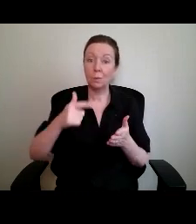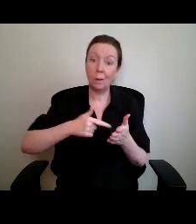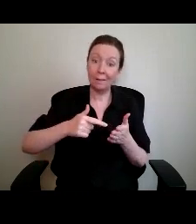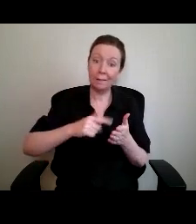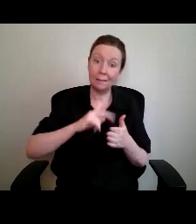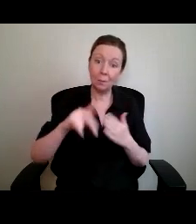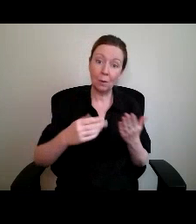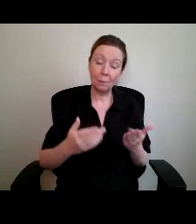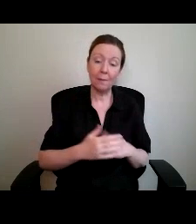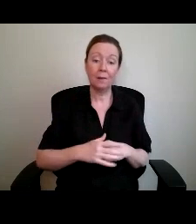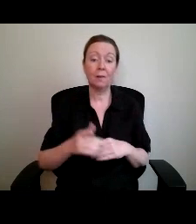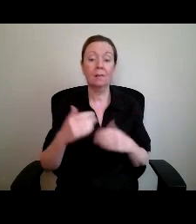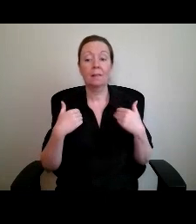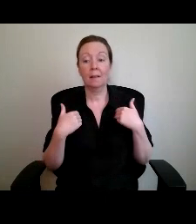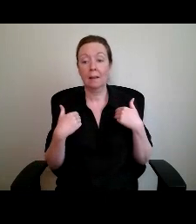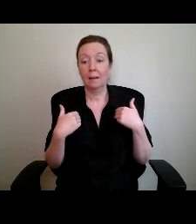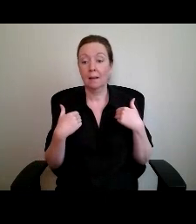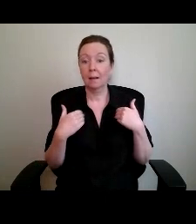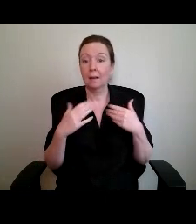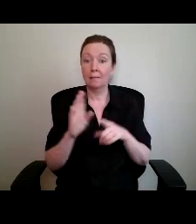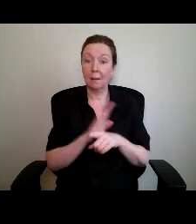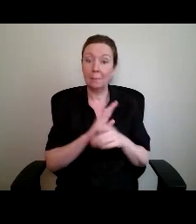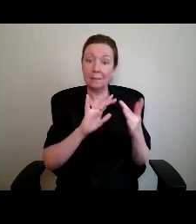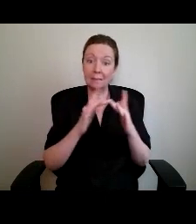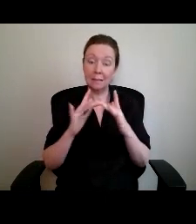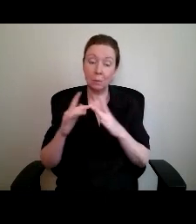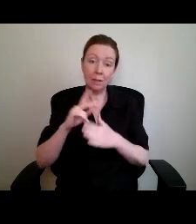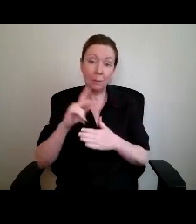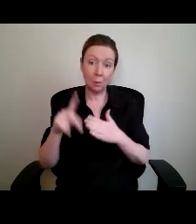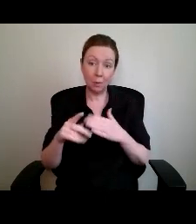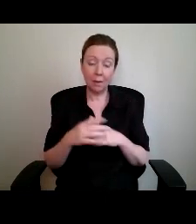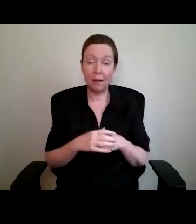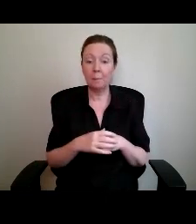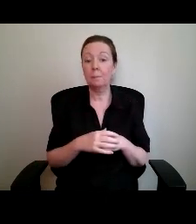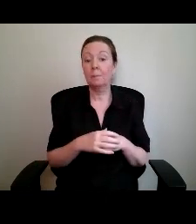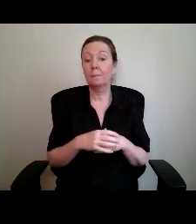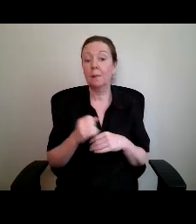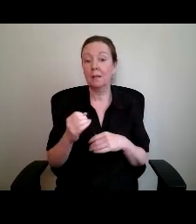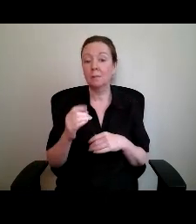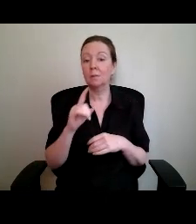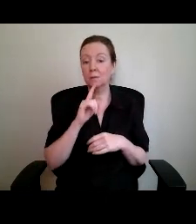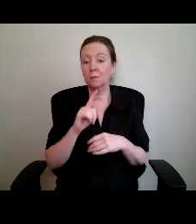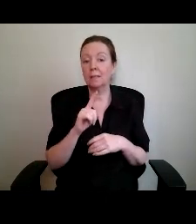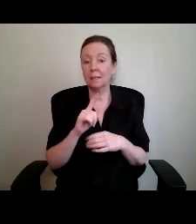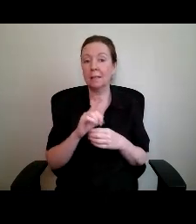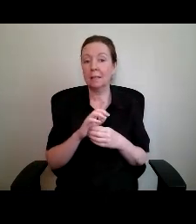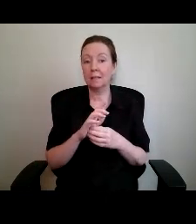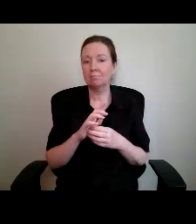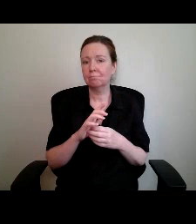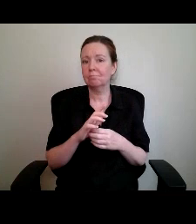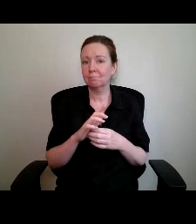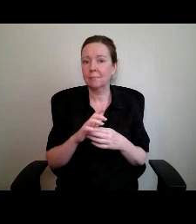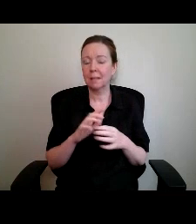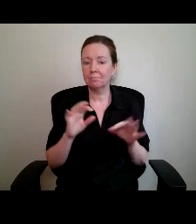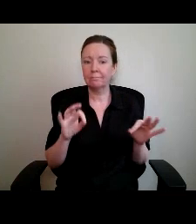there. They have a business networking program. And so it's a really great place for